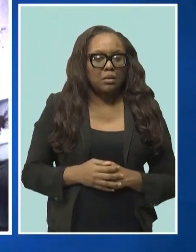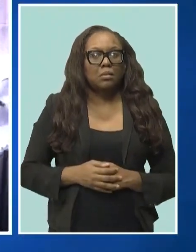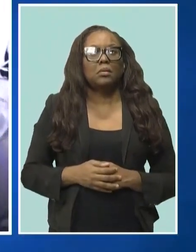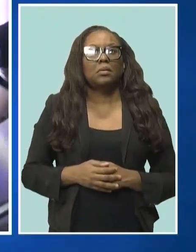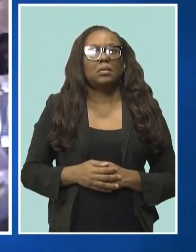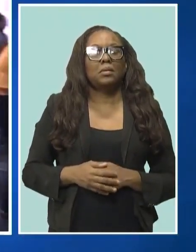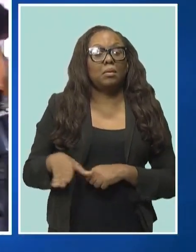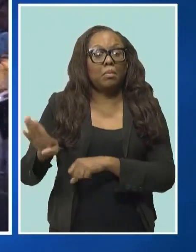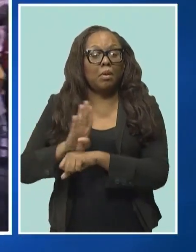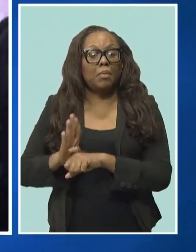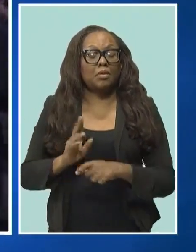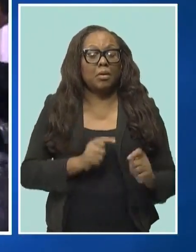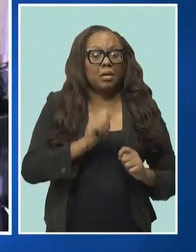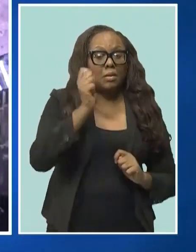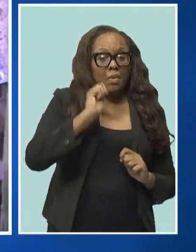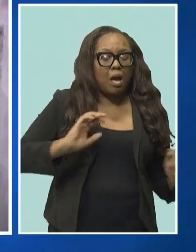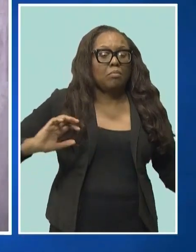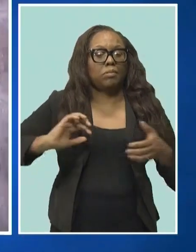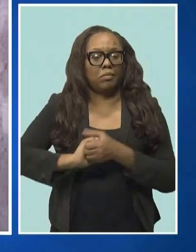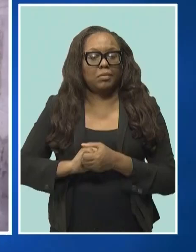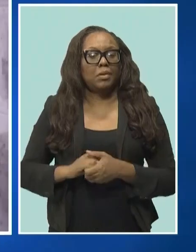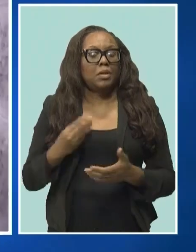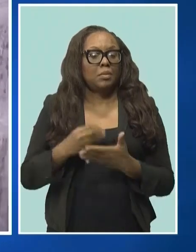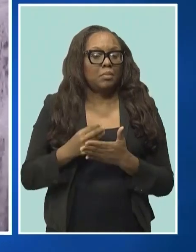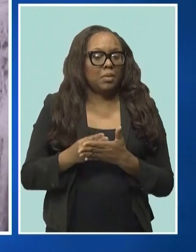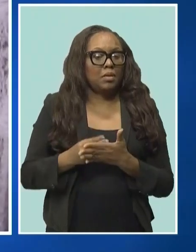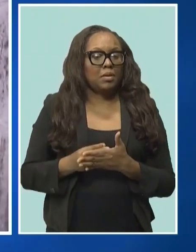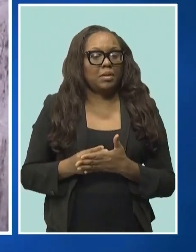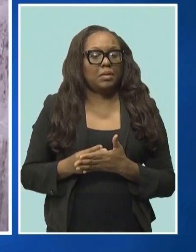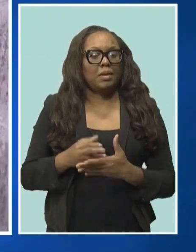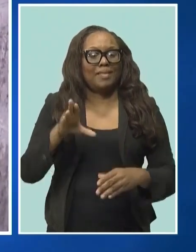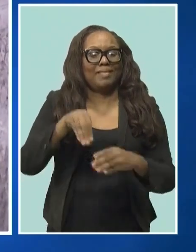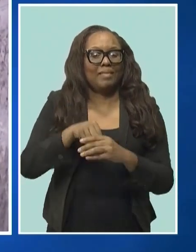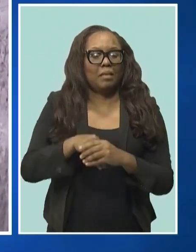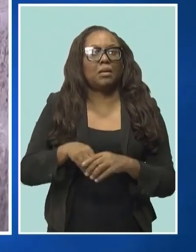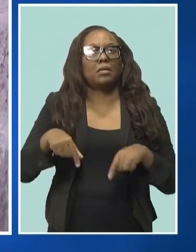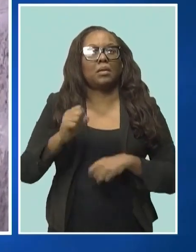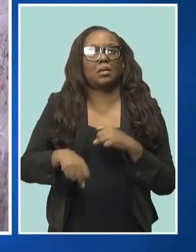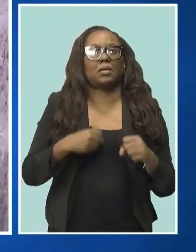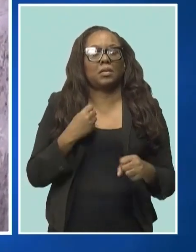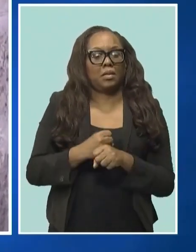pan. The money is going towards this year's Pandemonium.